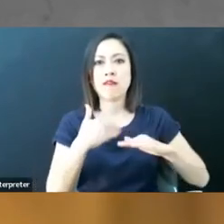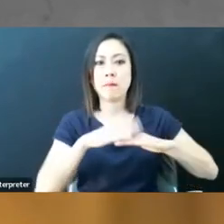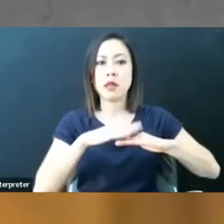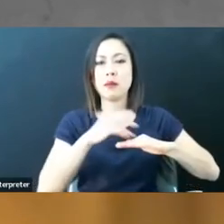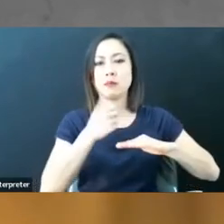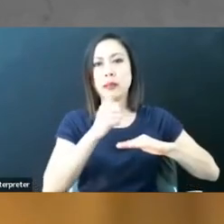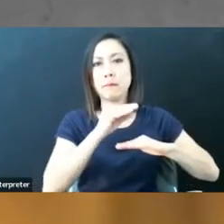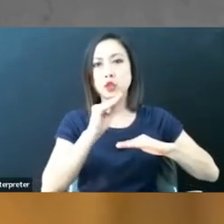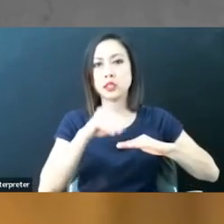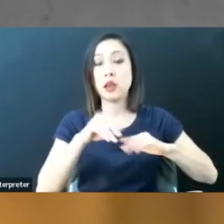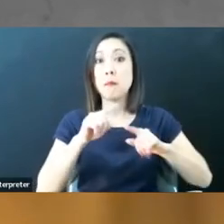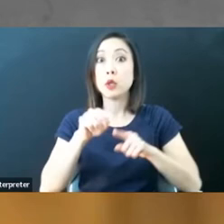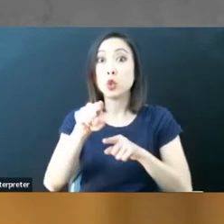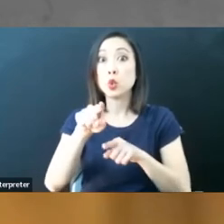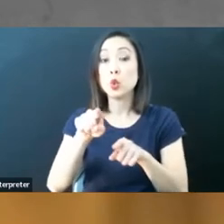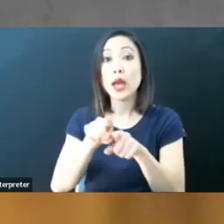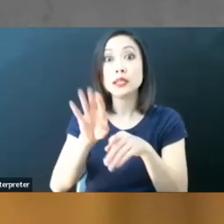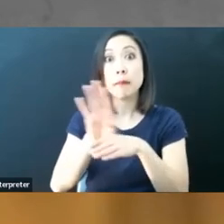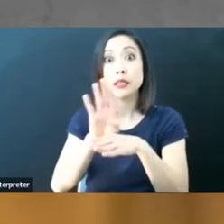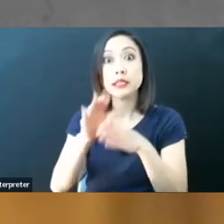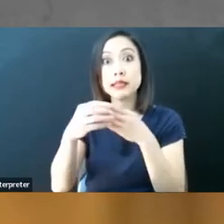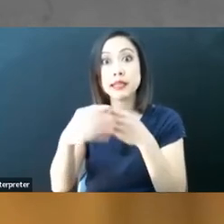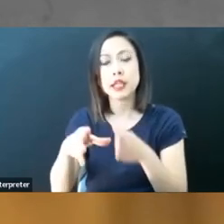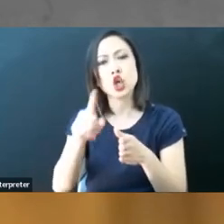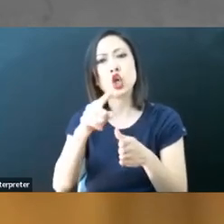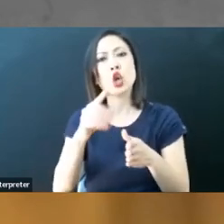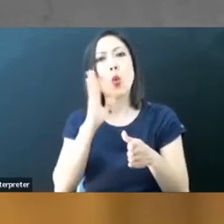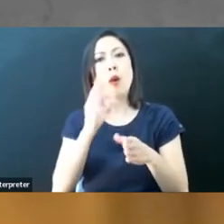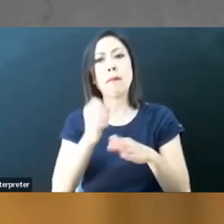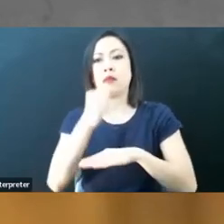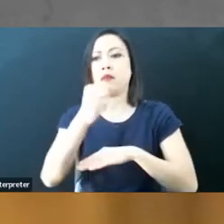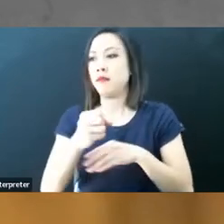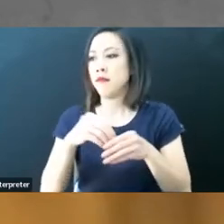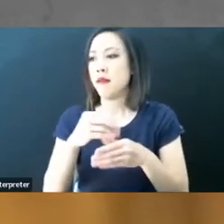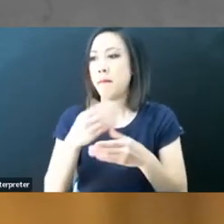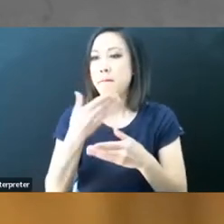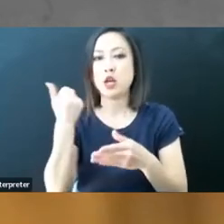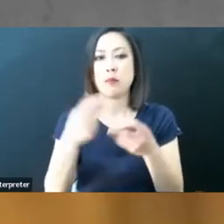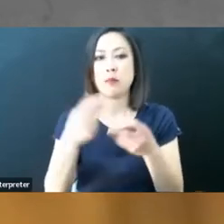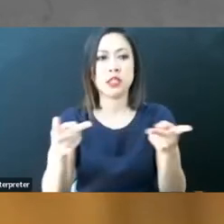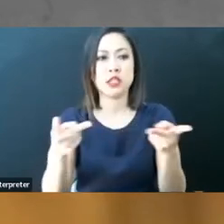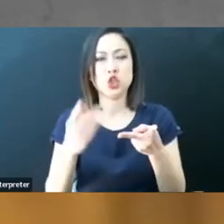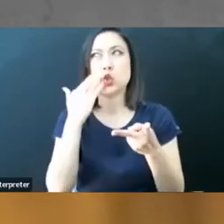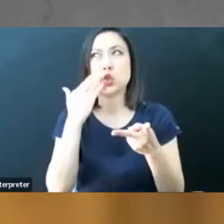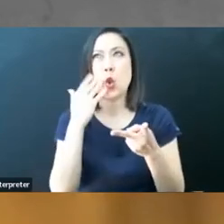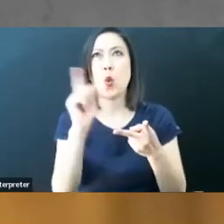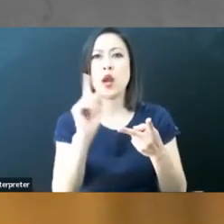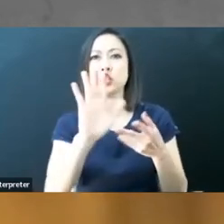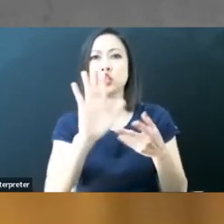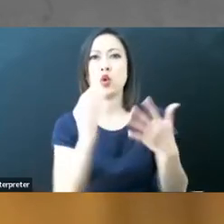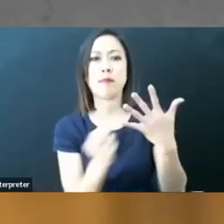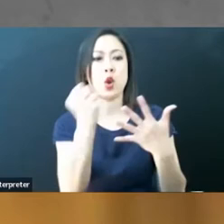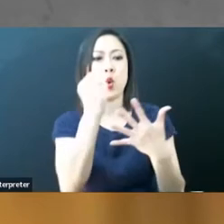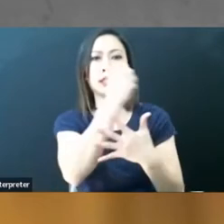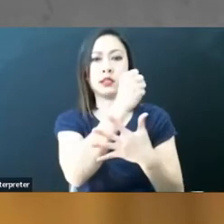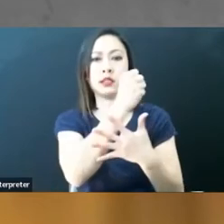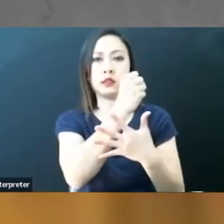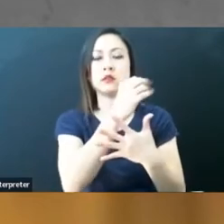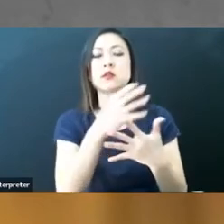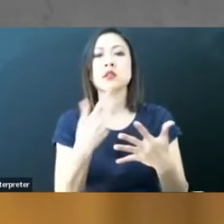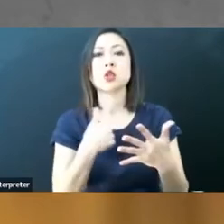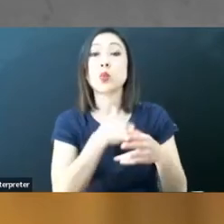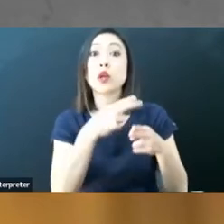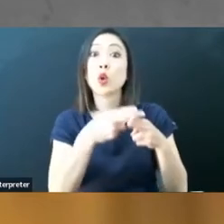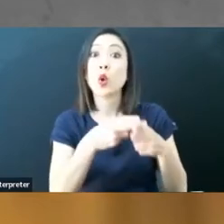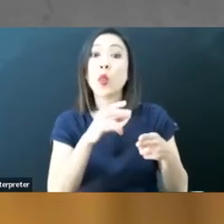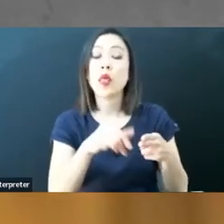are going to be in a better position to know where you want to put your priorities. And so it starts with an envelope, as we call it, a resource